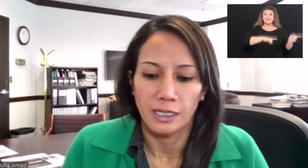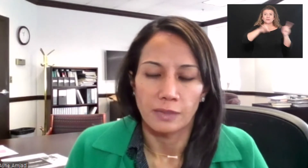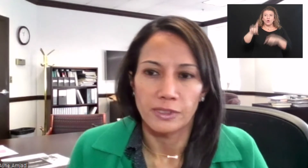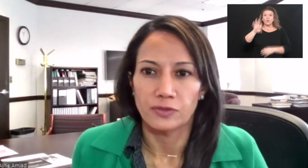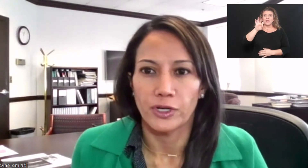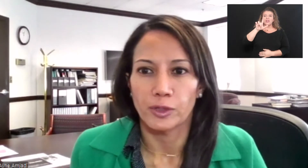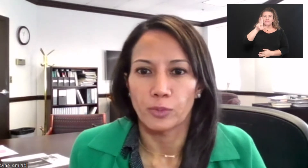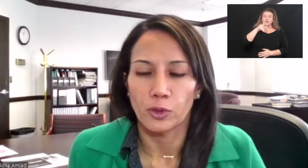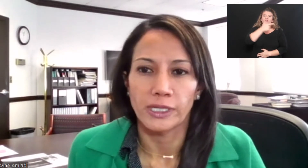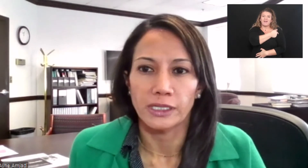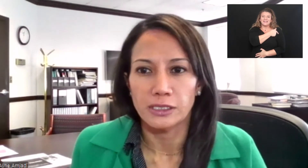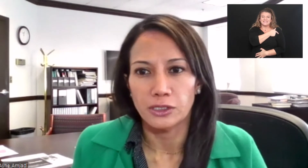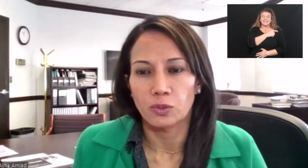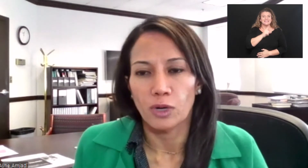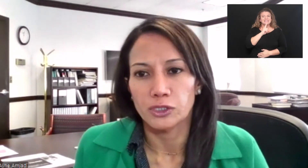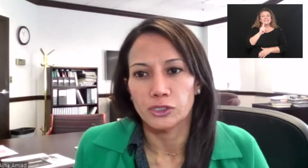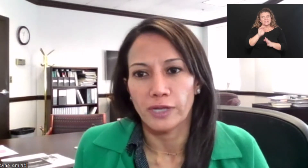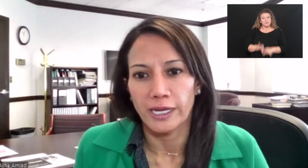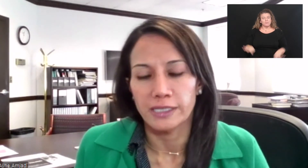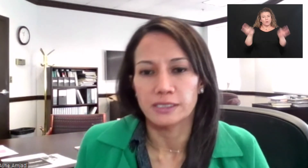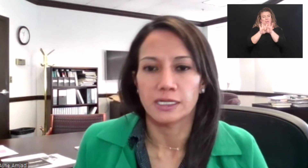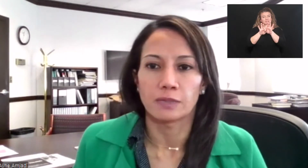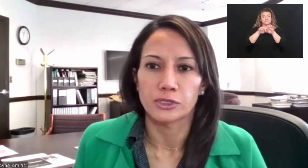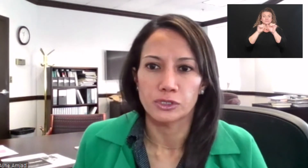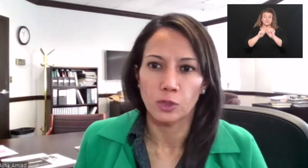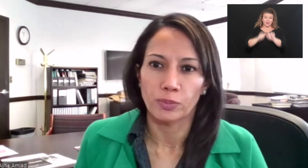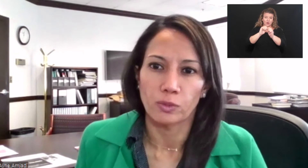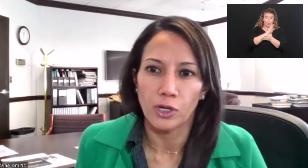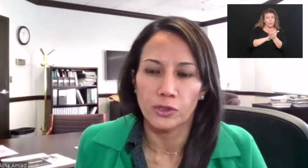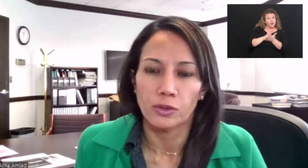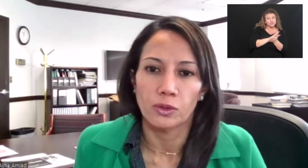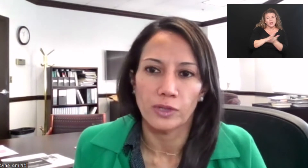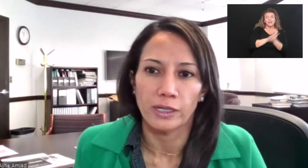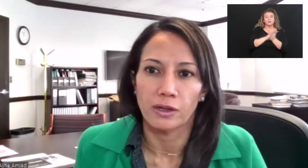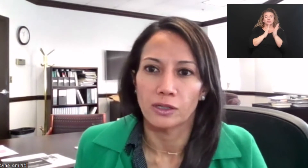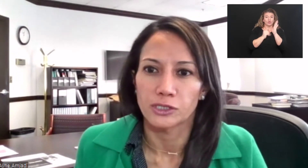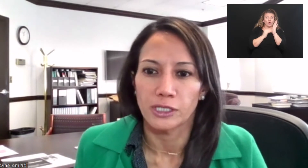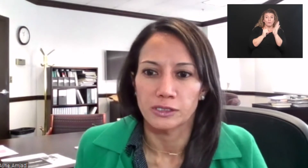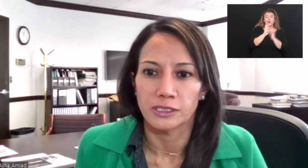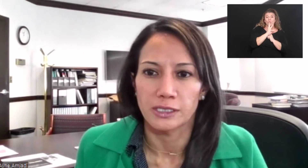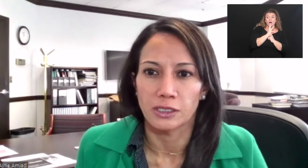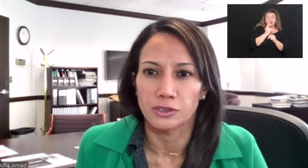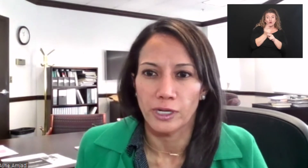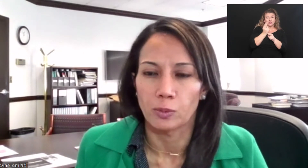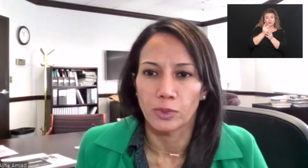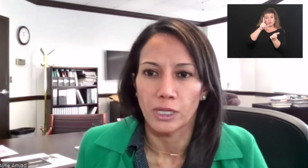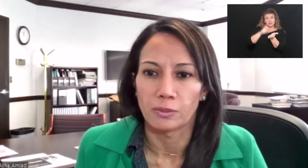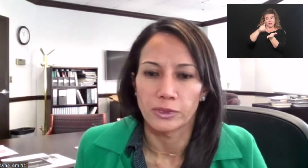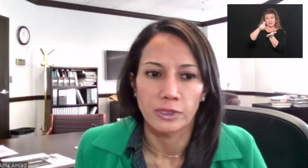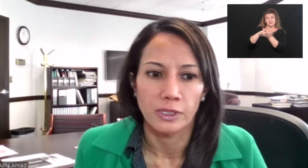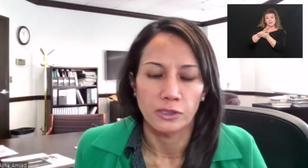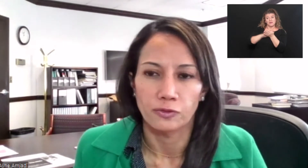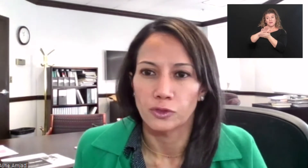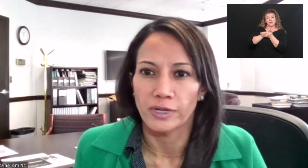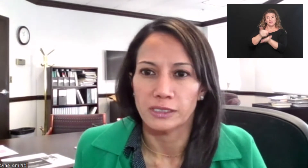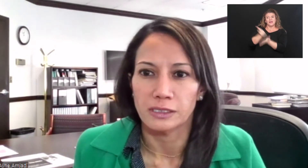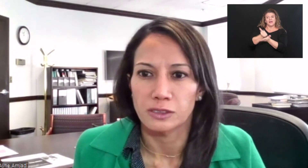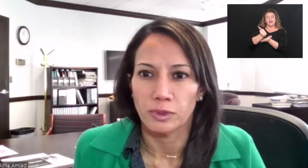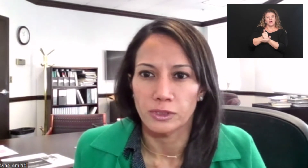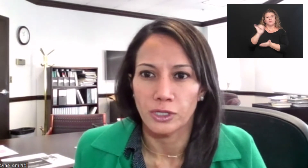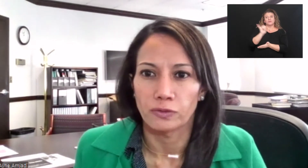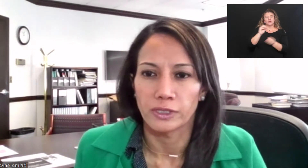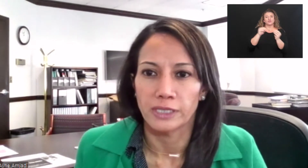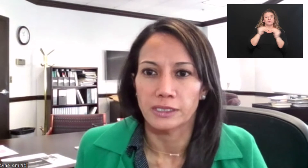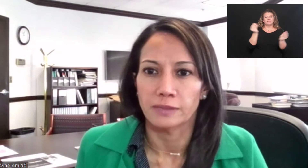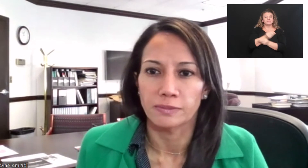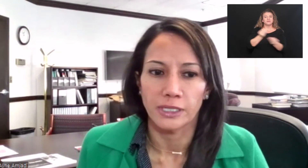vaccine. It is very important, and continue to wash your hands with soap and water or the alcohol gels. It does also help with the flu vaccine as